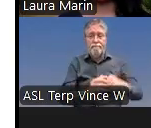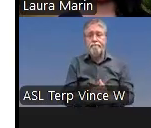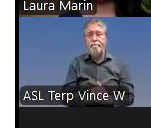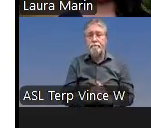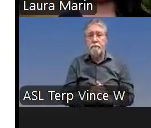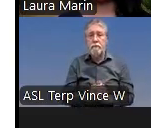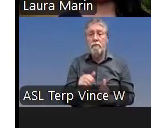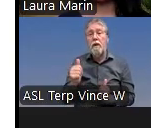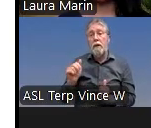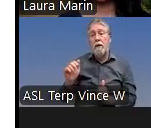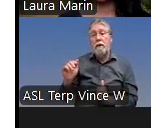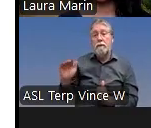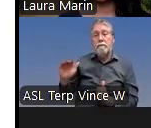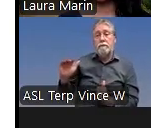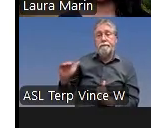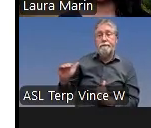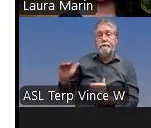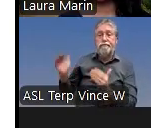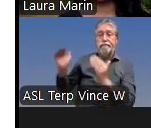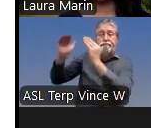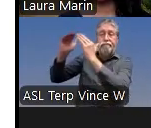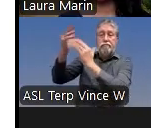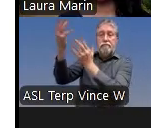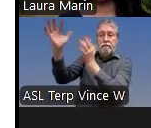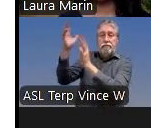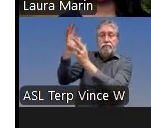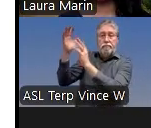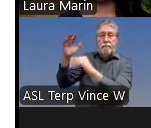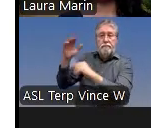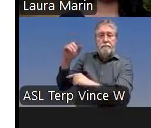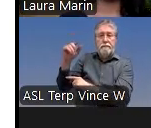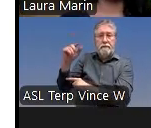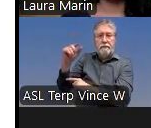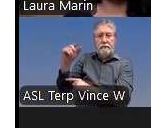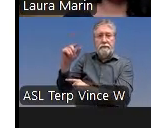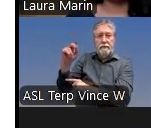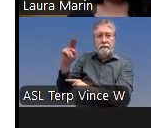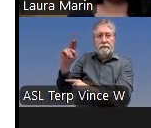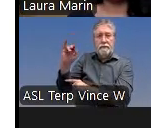Another higher elevation forested site is Guiarte Forest,